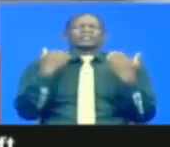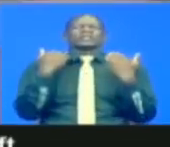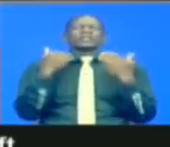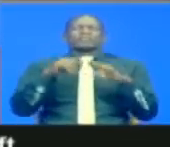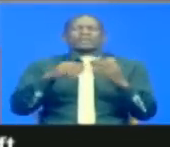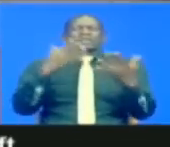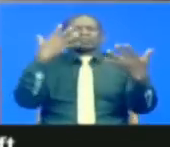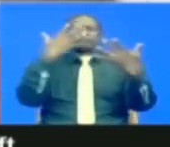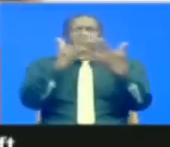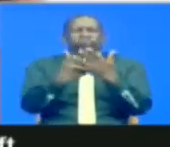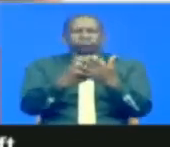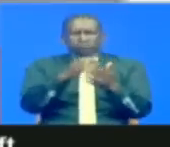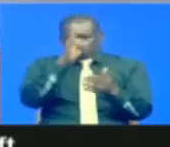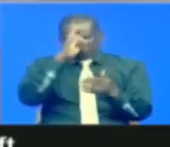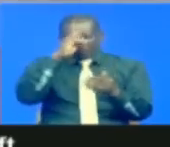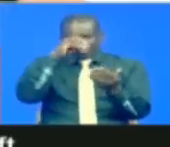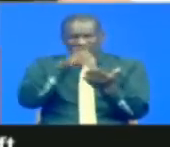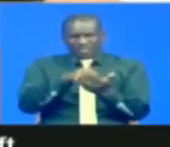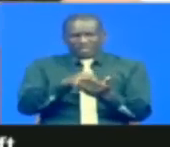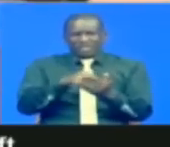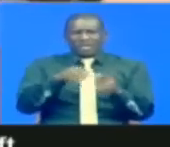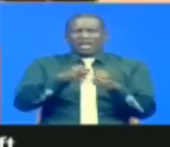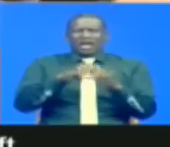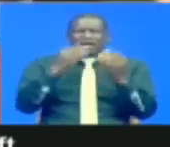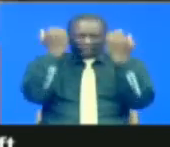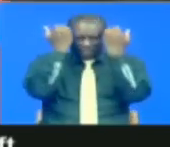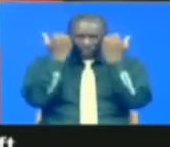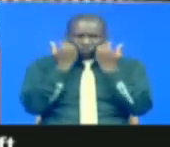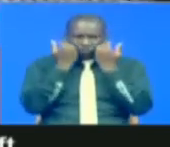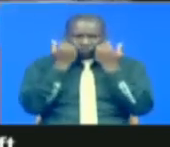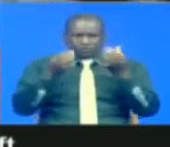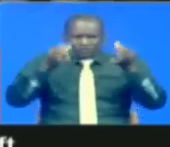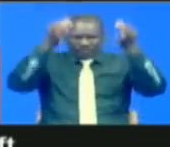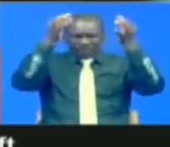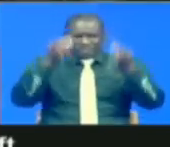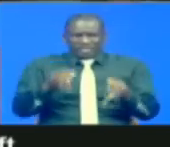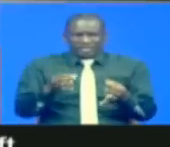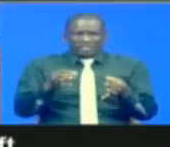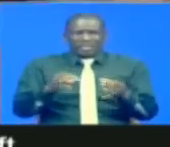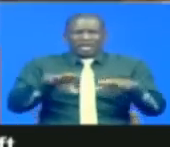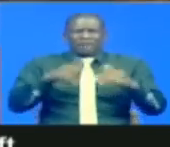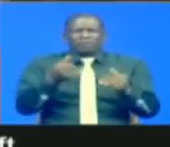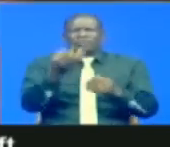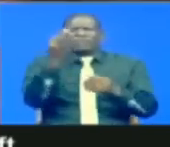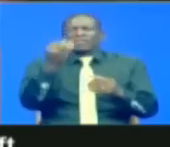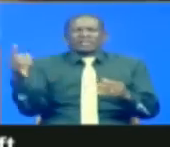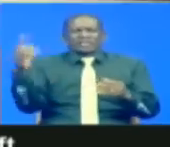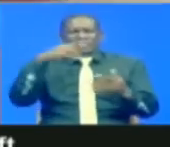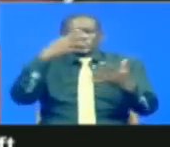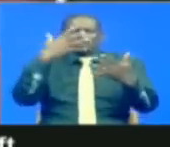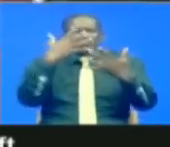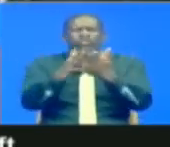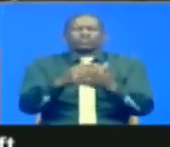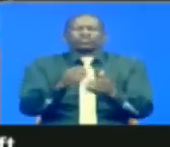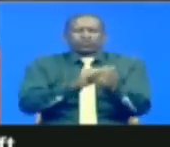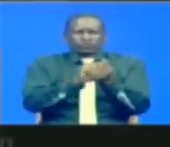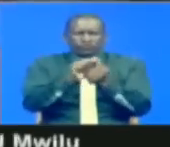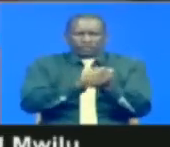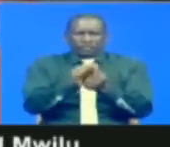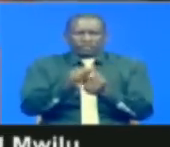cells, and the court will determine the application opposing their 30 days detention on Friday.